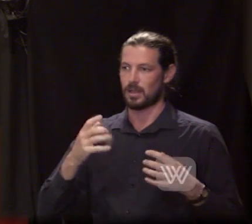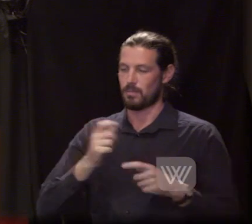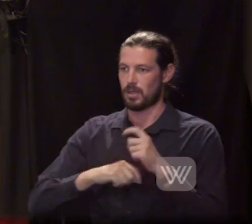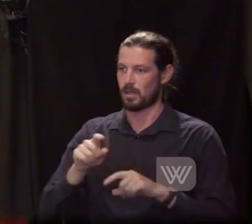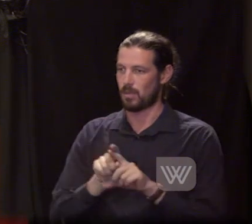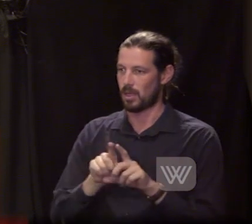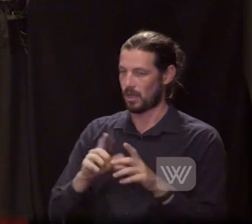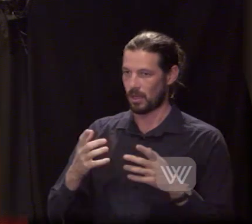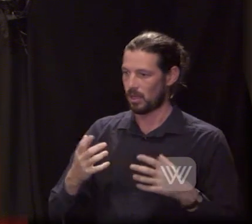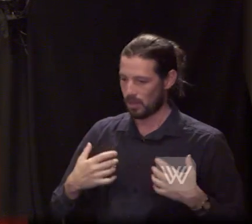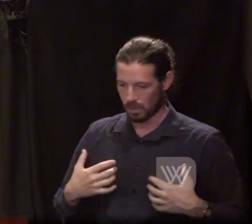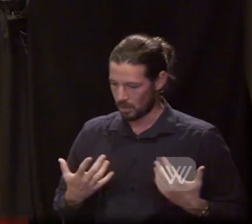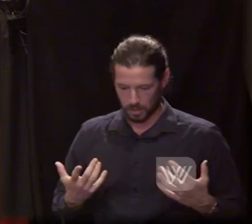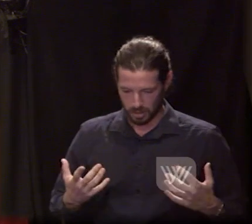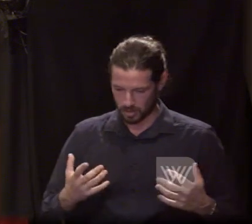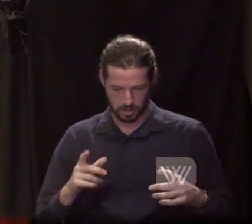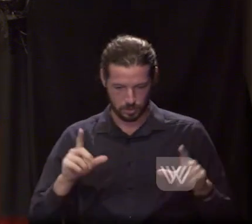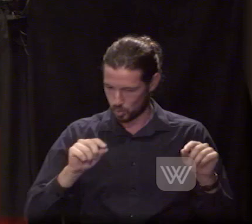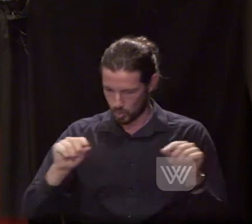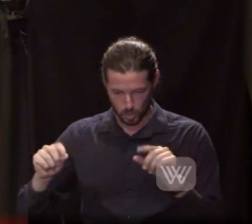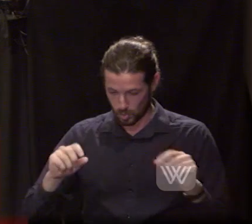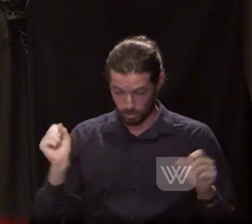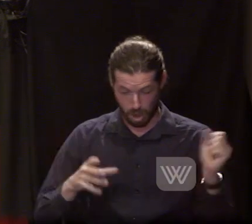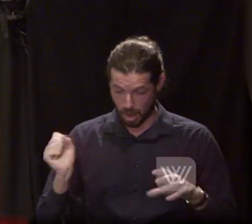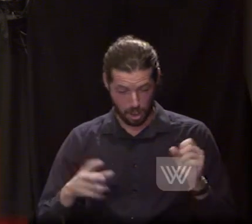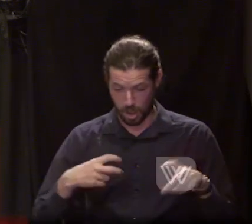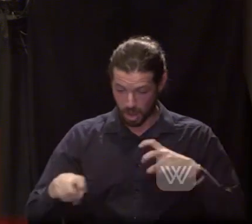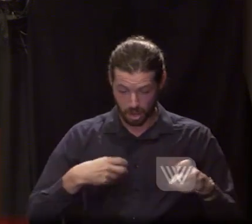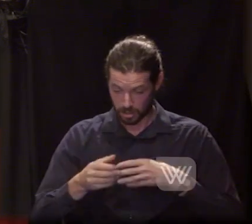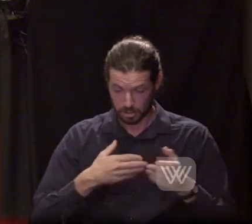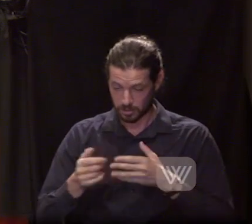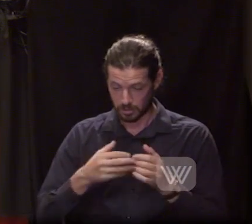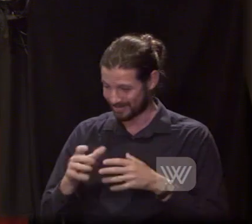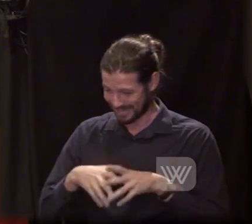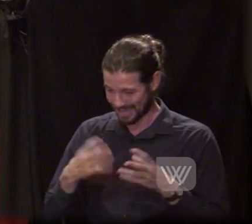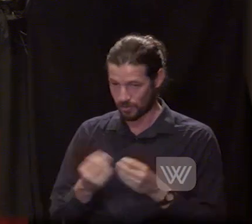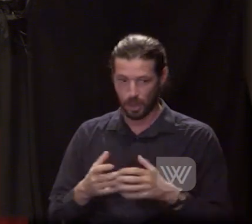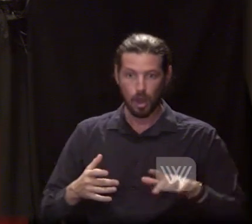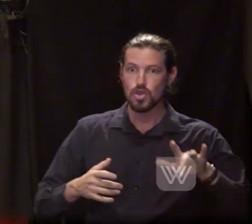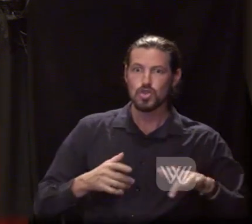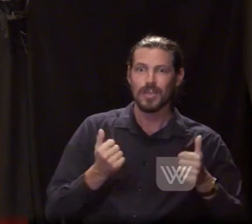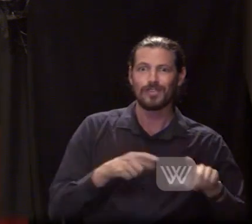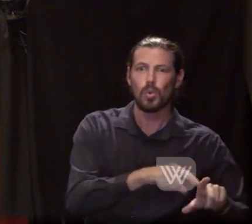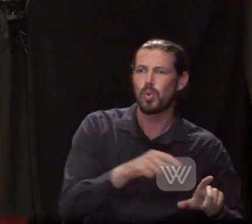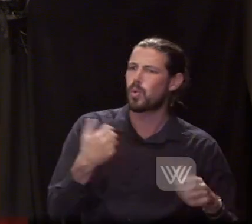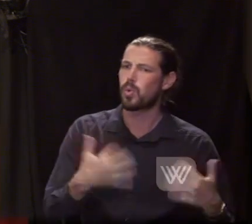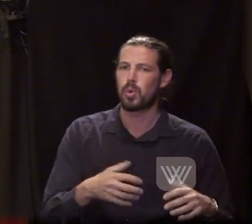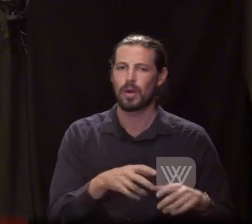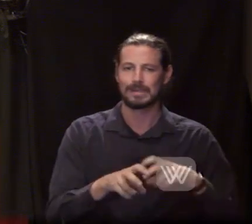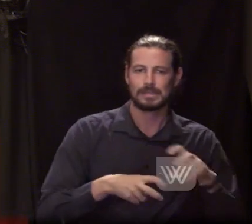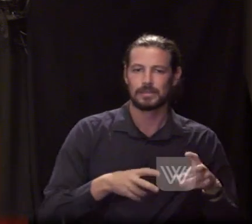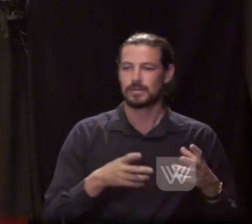entire summer to get things done in a week or a couple weeks. And you start trying to fit in everything you wanted to do. And we were trying to finish up all